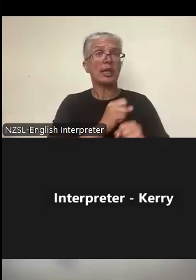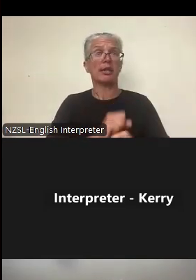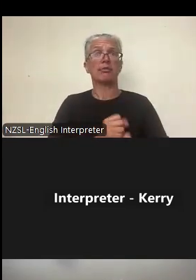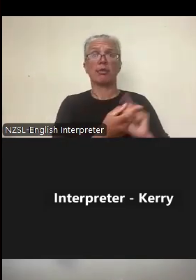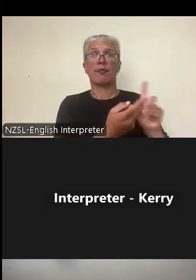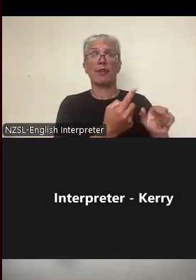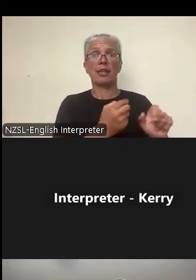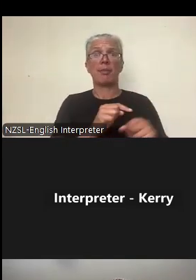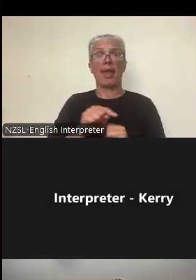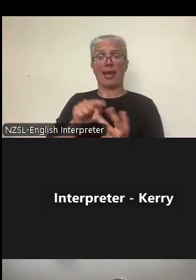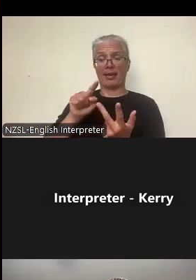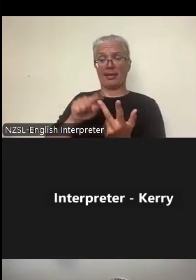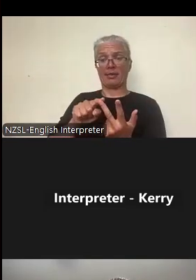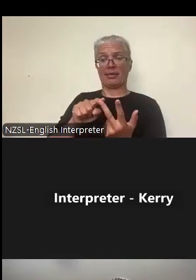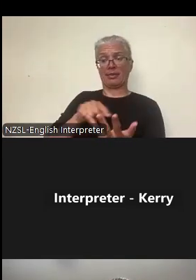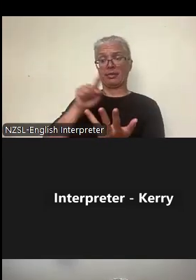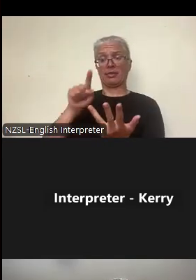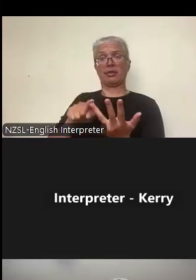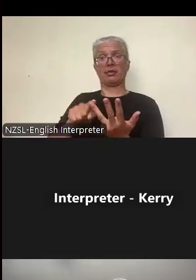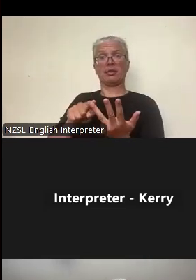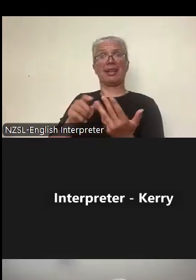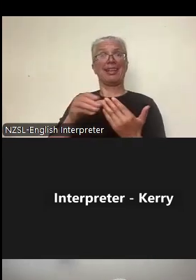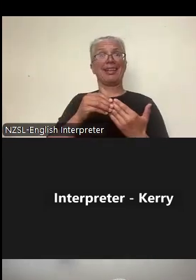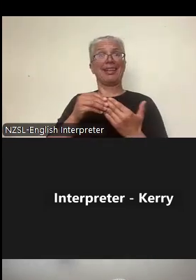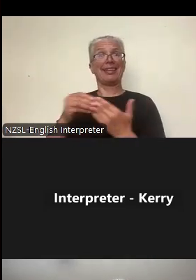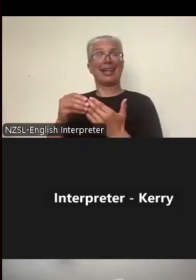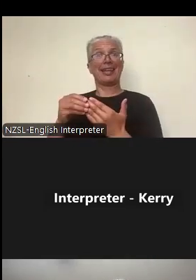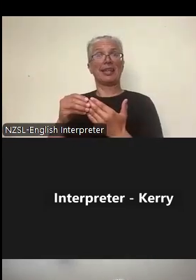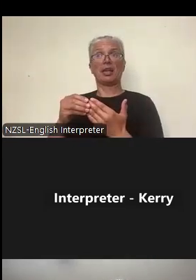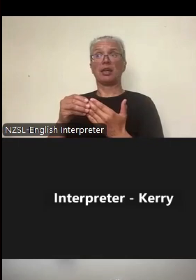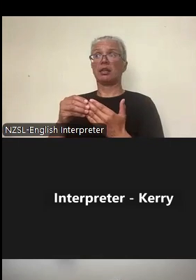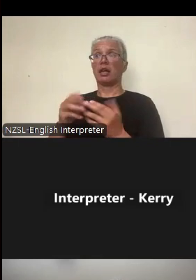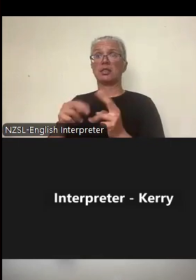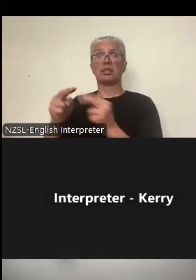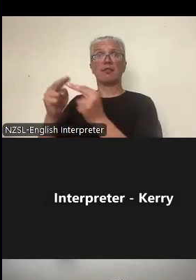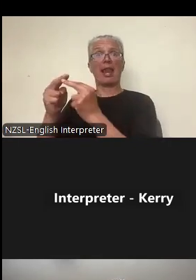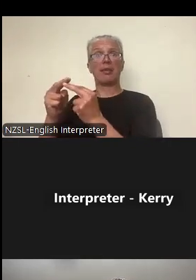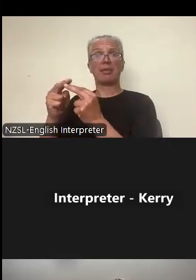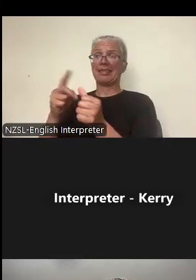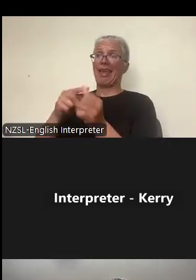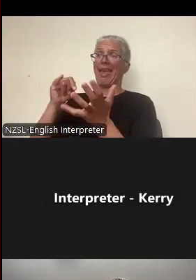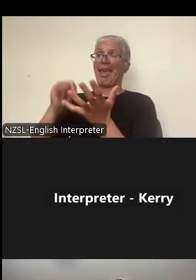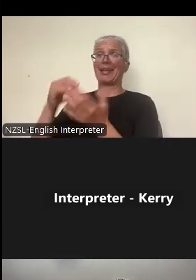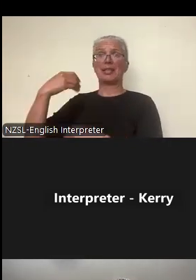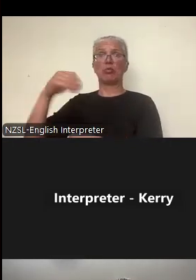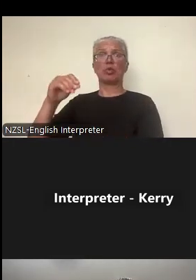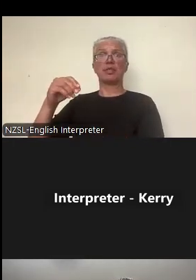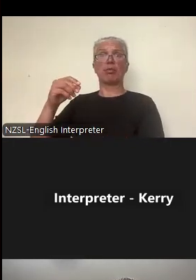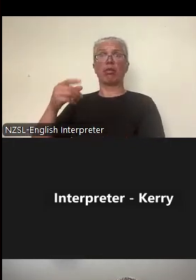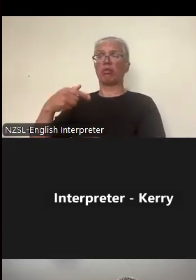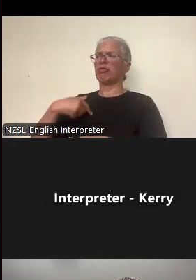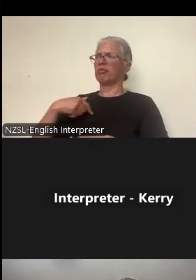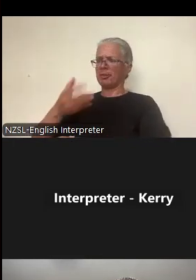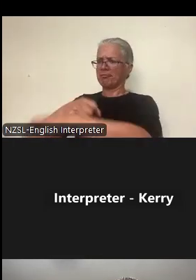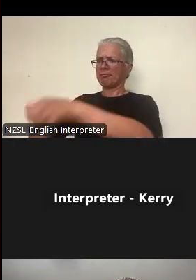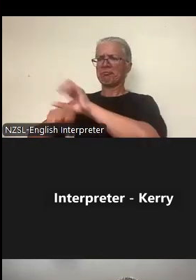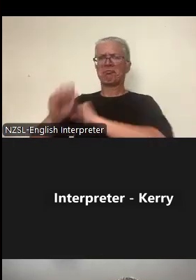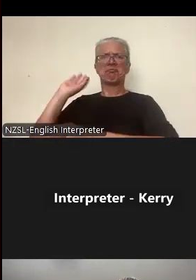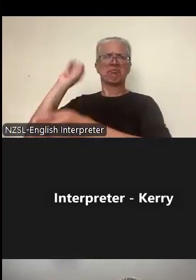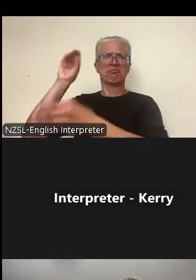Leading teacher learning and development as a principal. That is being actively involved as a tumuaki.